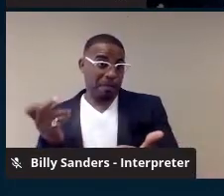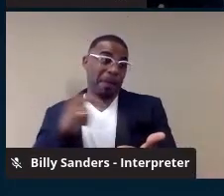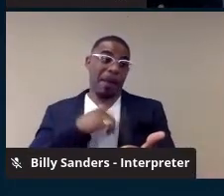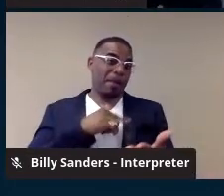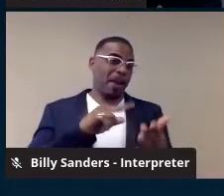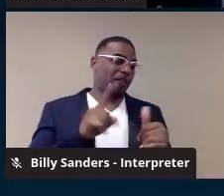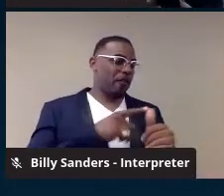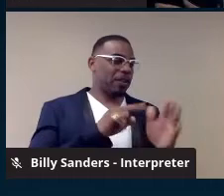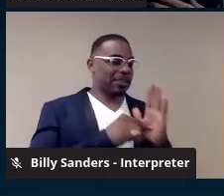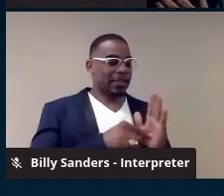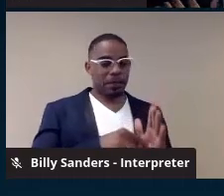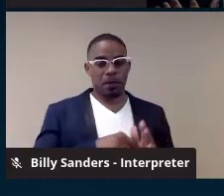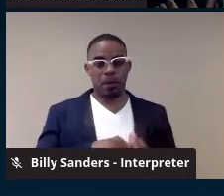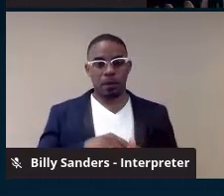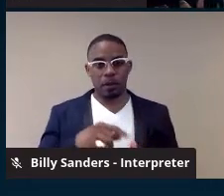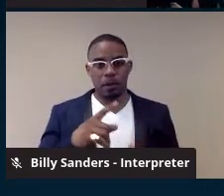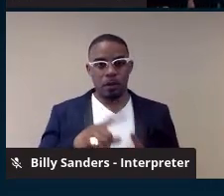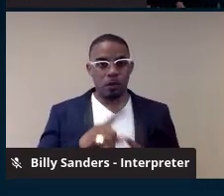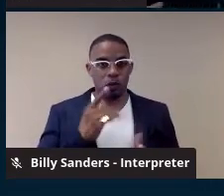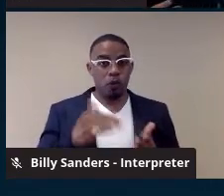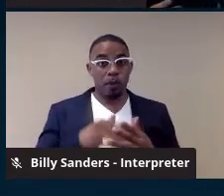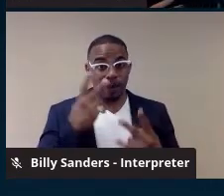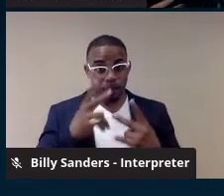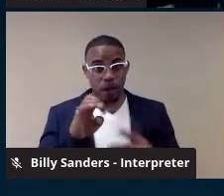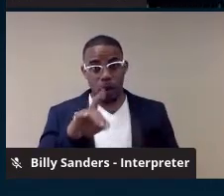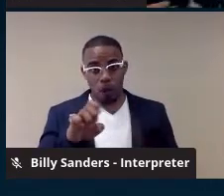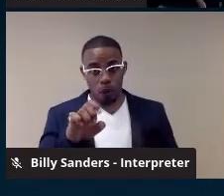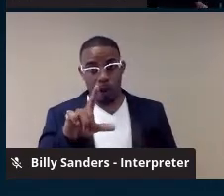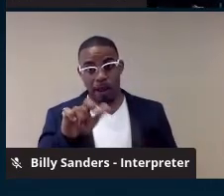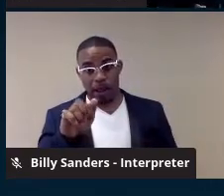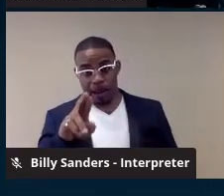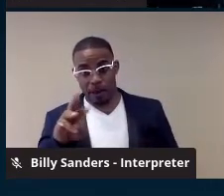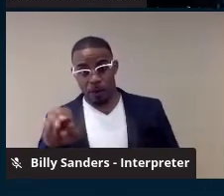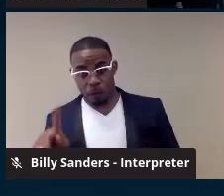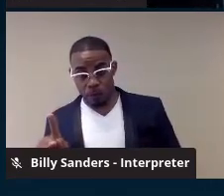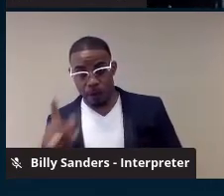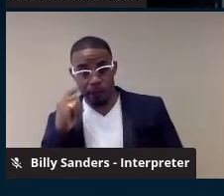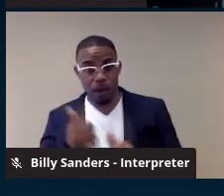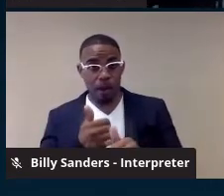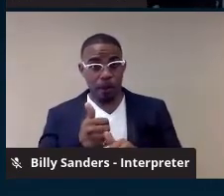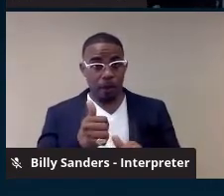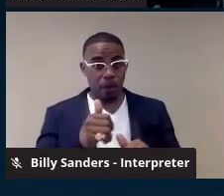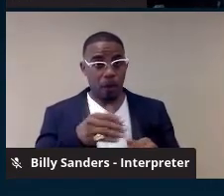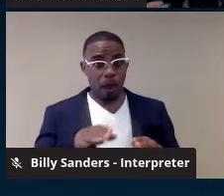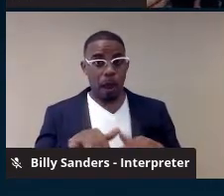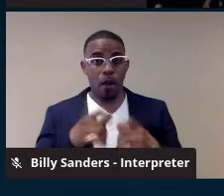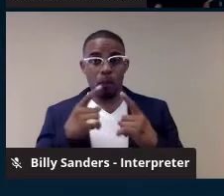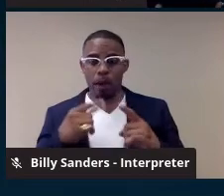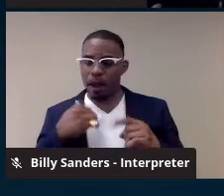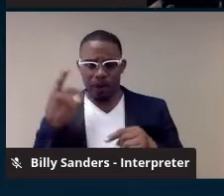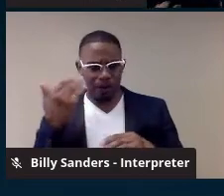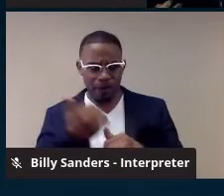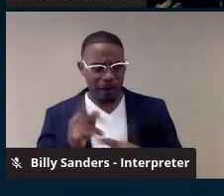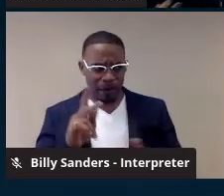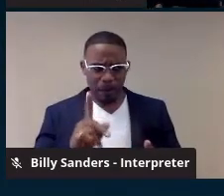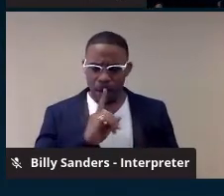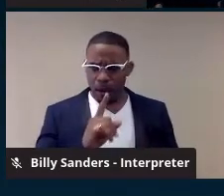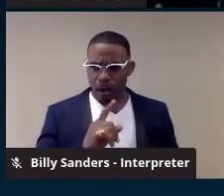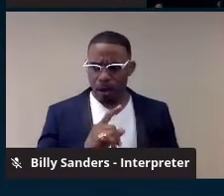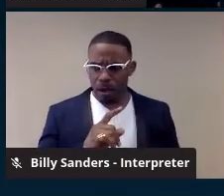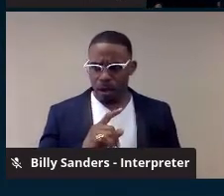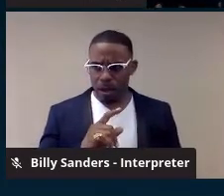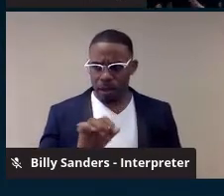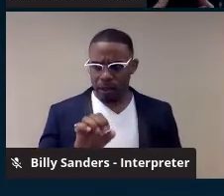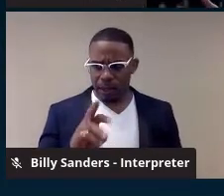example or to revisit how Blazor works now, it was updated the way it works. So I don't know if any folks are